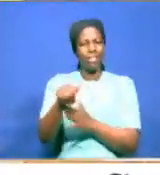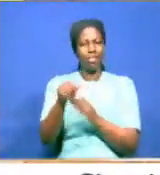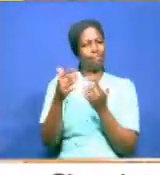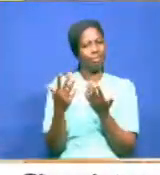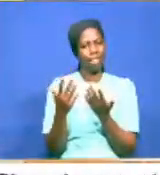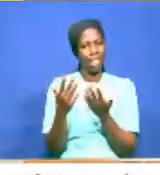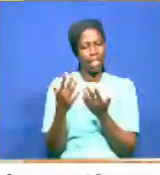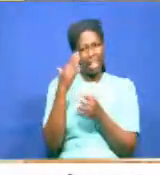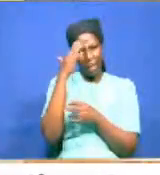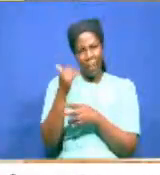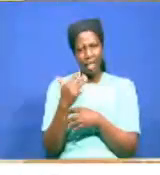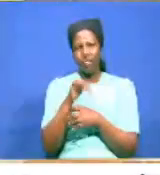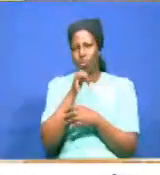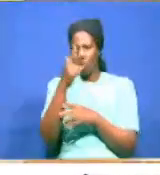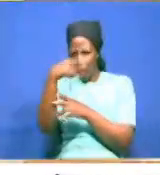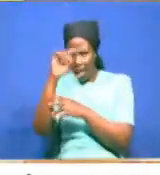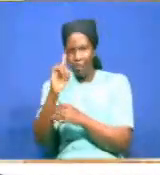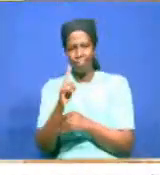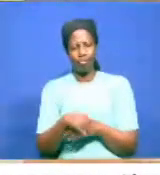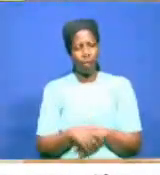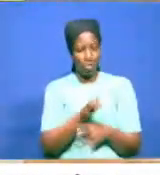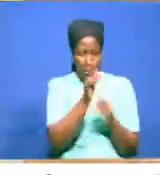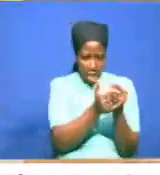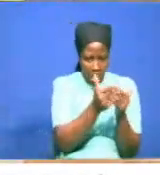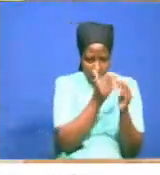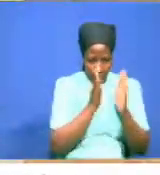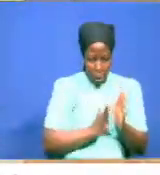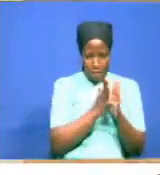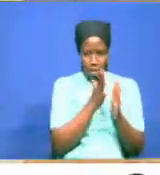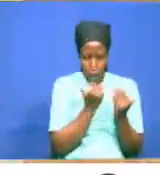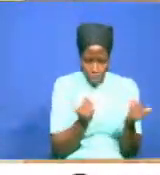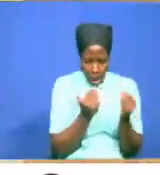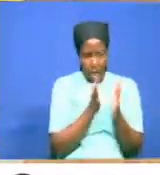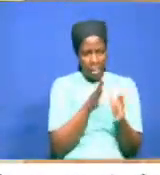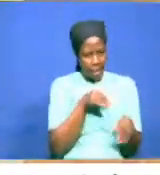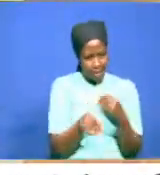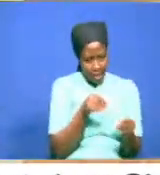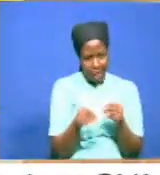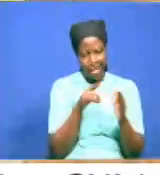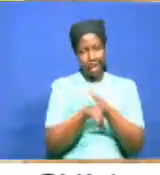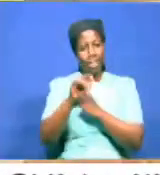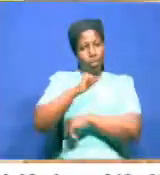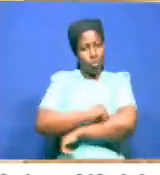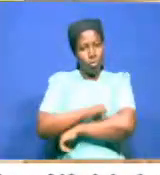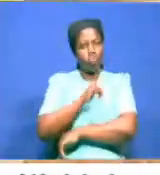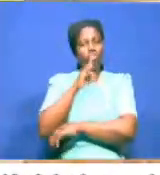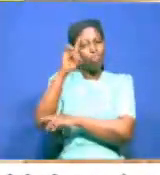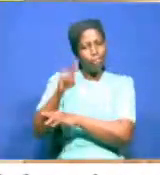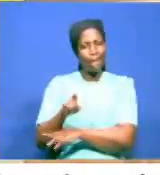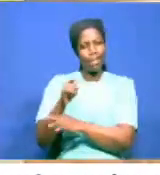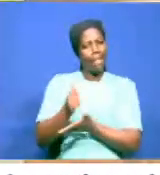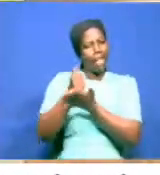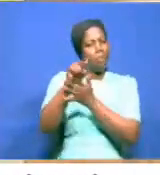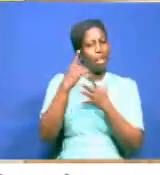not an easy thing taking care of children with disabilities in schools. So there's need to cushion such people,